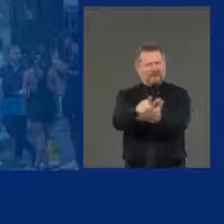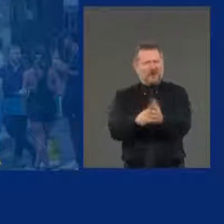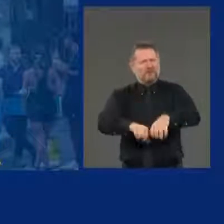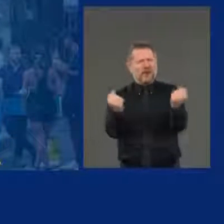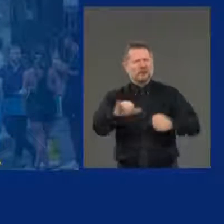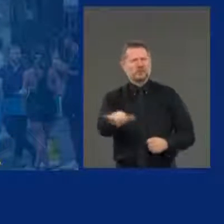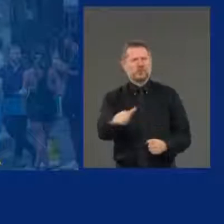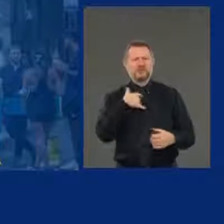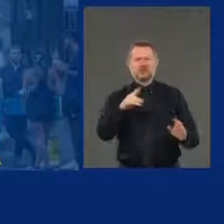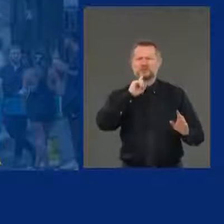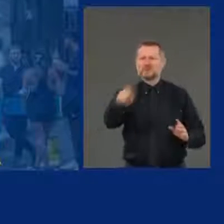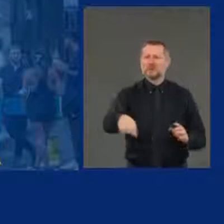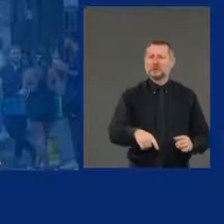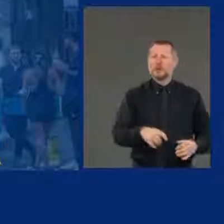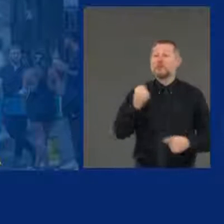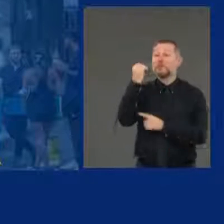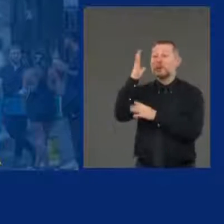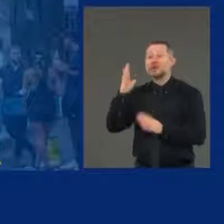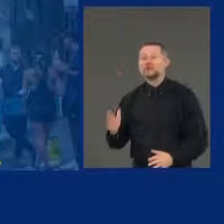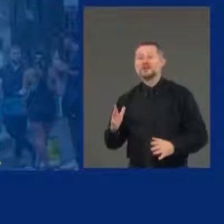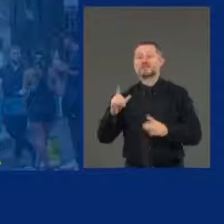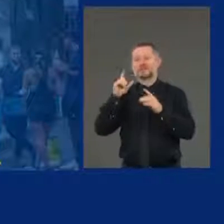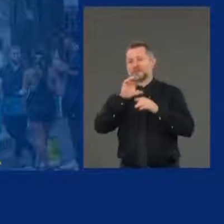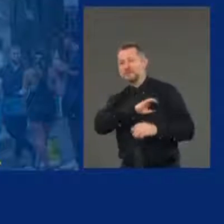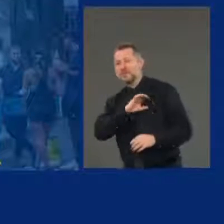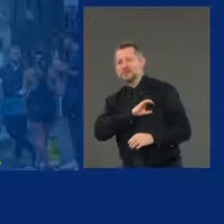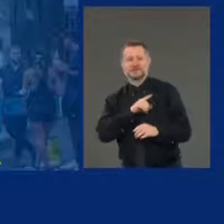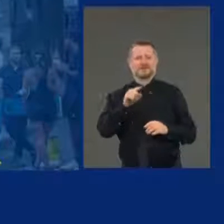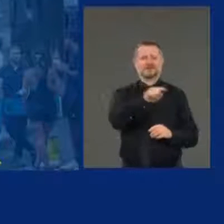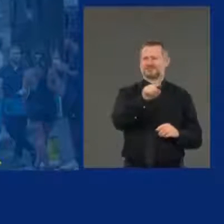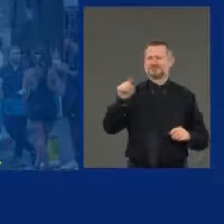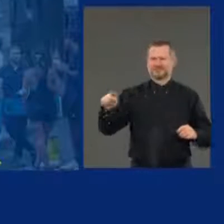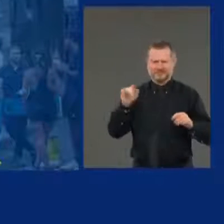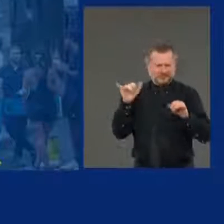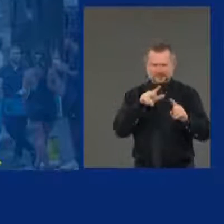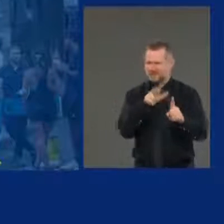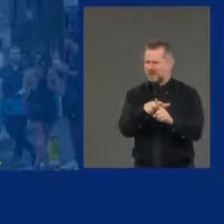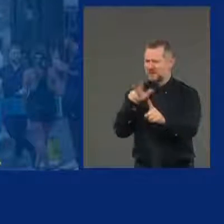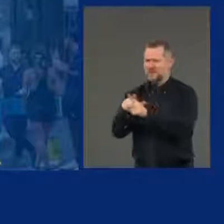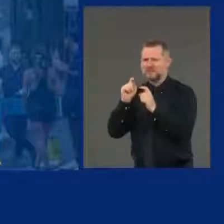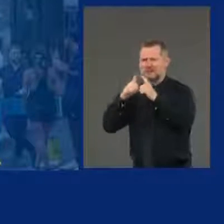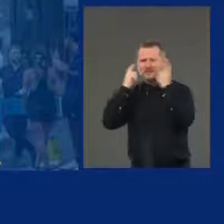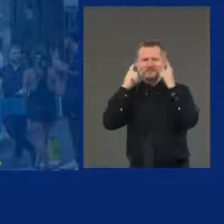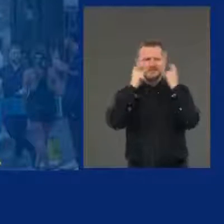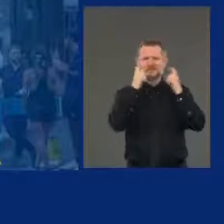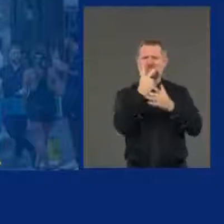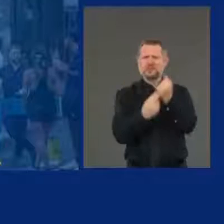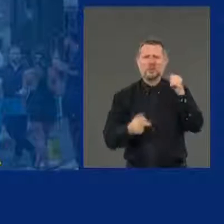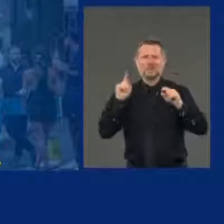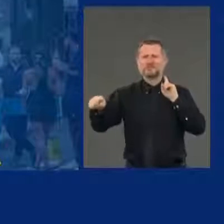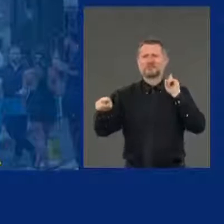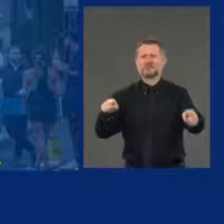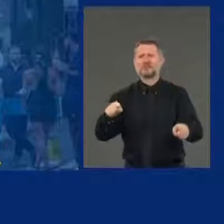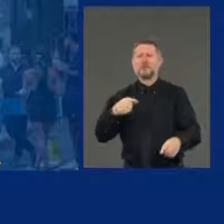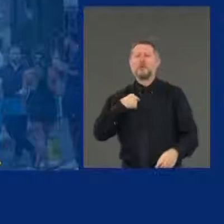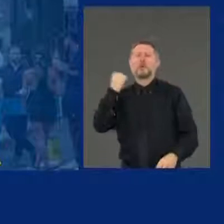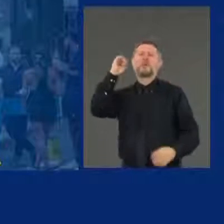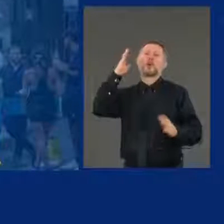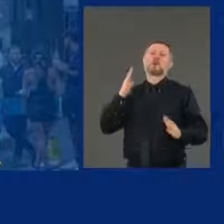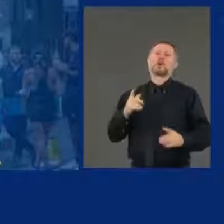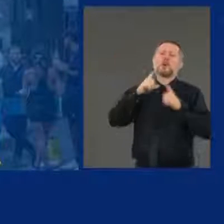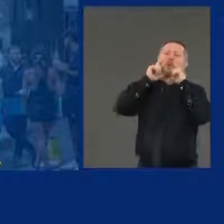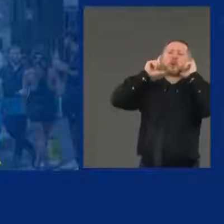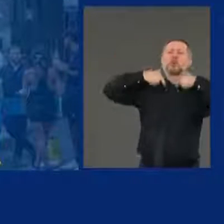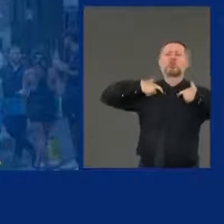Protesters and police, the law applies to you. Well, I'm protesting. Yeah, I understand that.